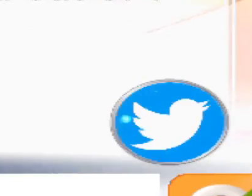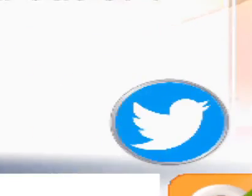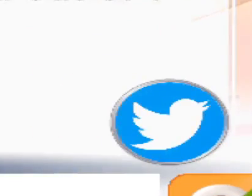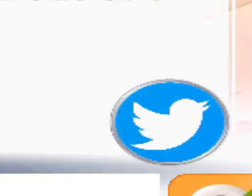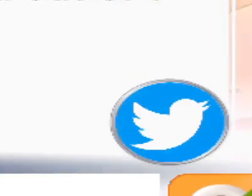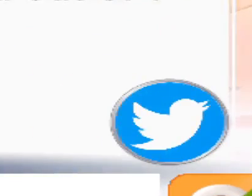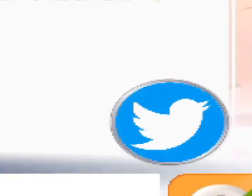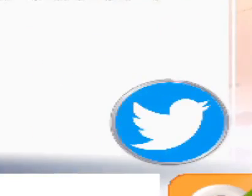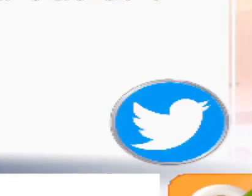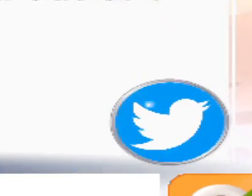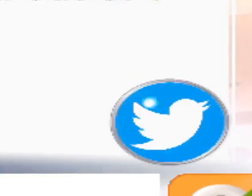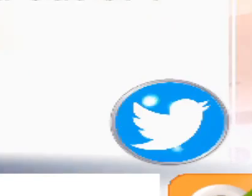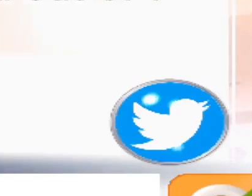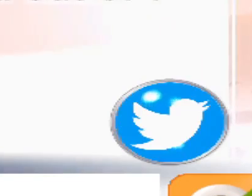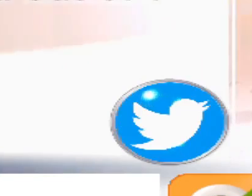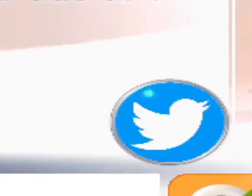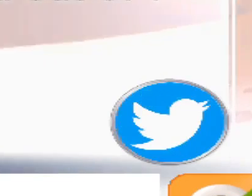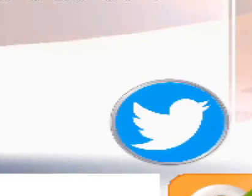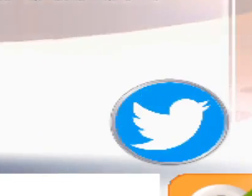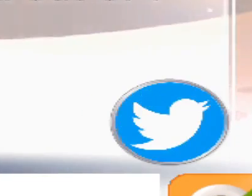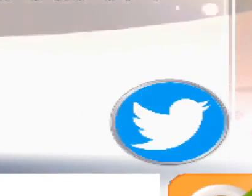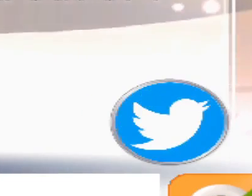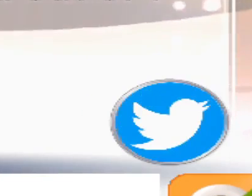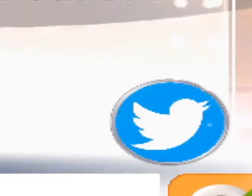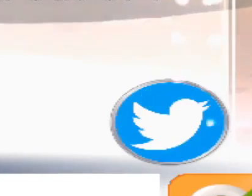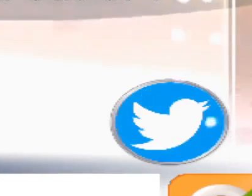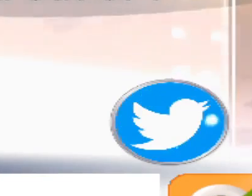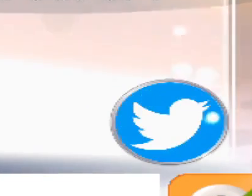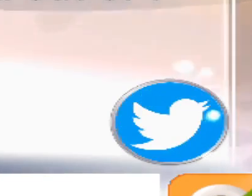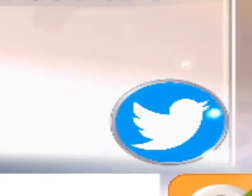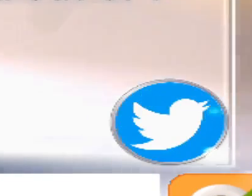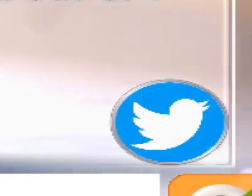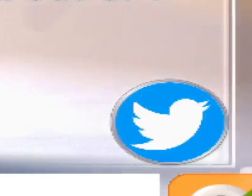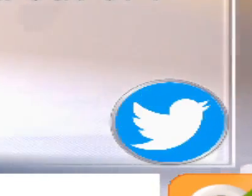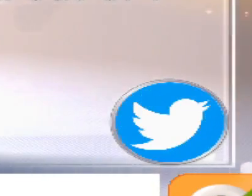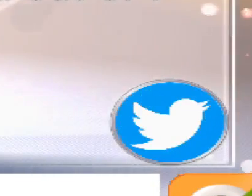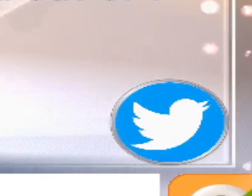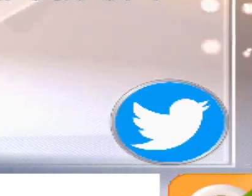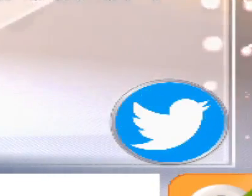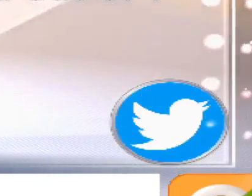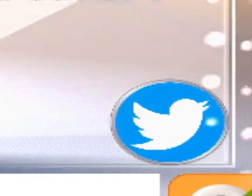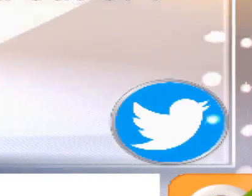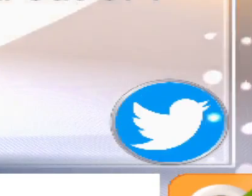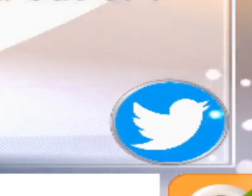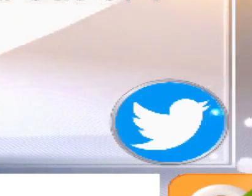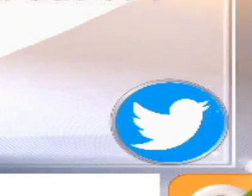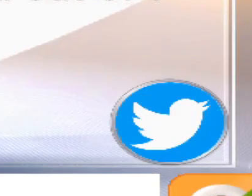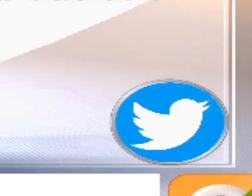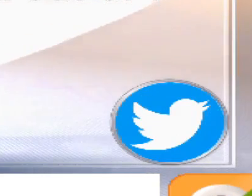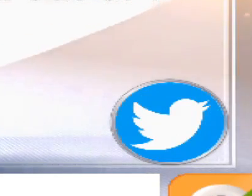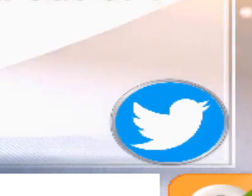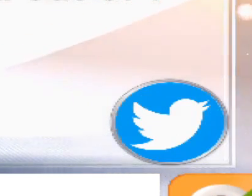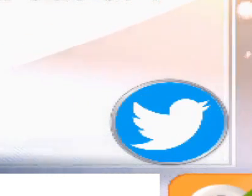more. Mwema is saying, ask her again. A digital solution should not lack a redundancy system,